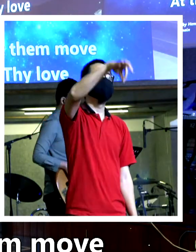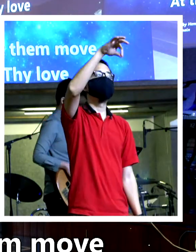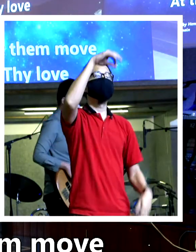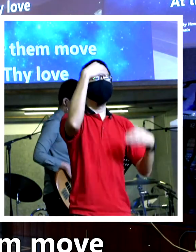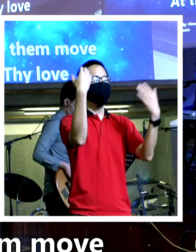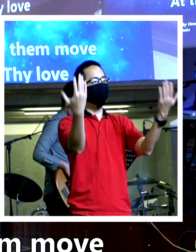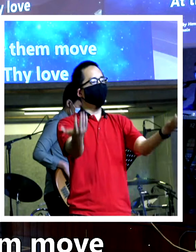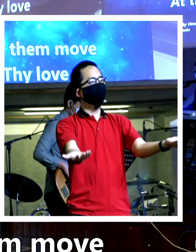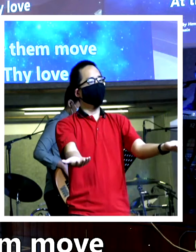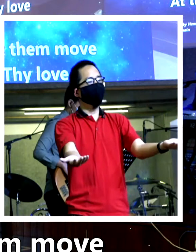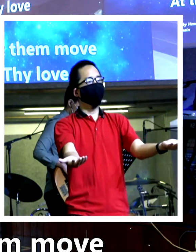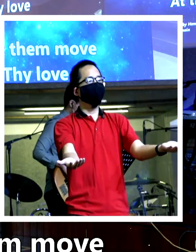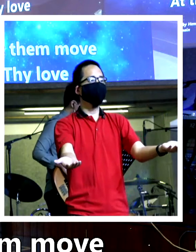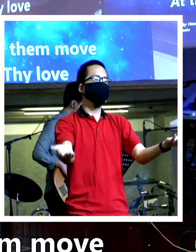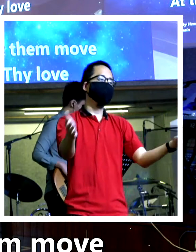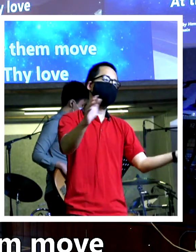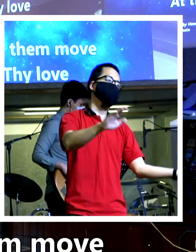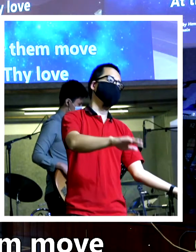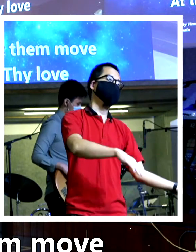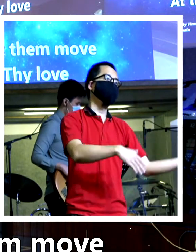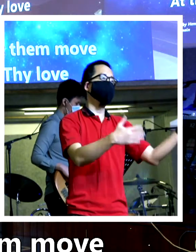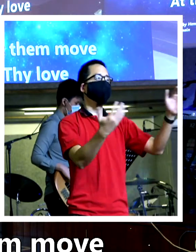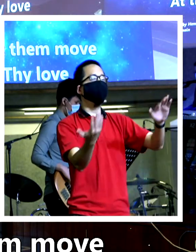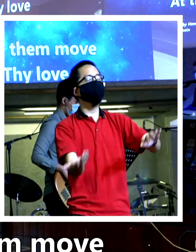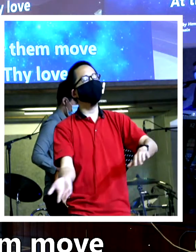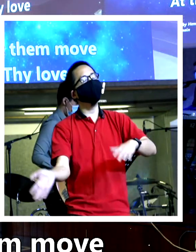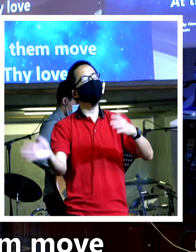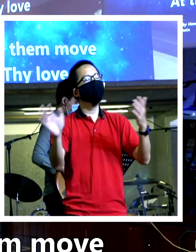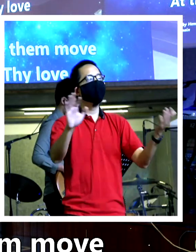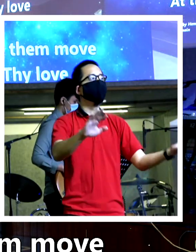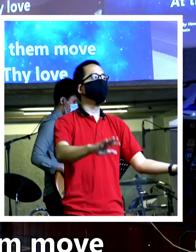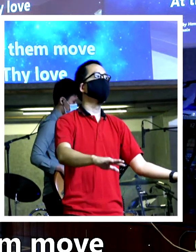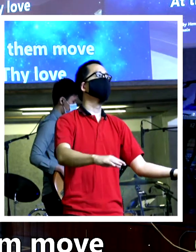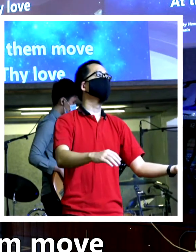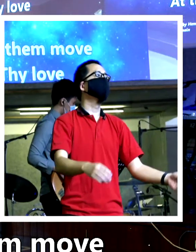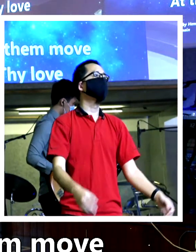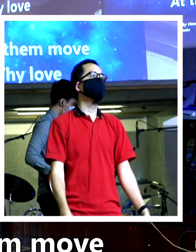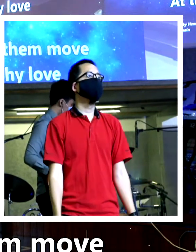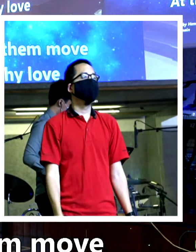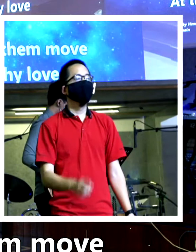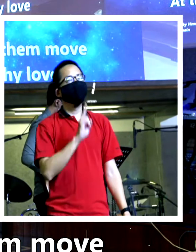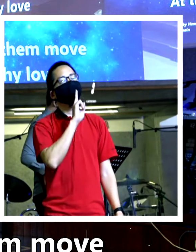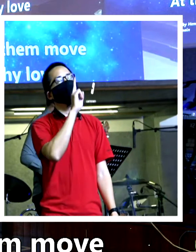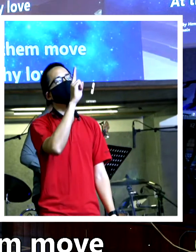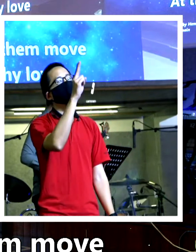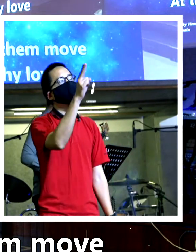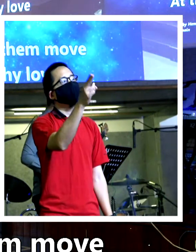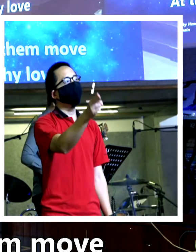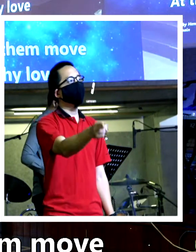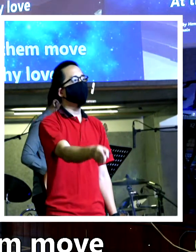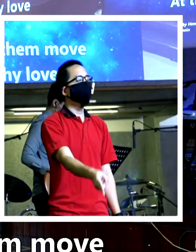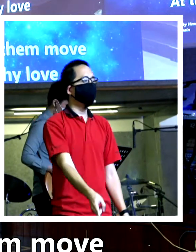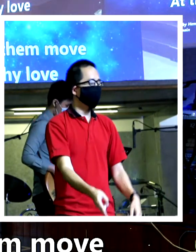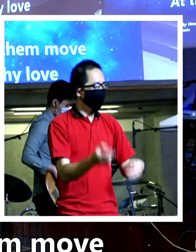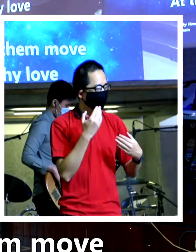Take my hands and let them move at the